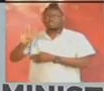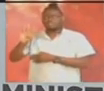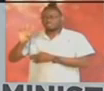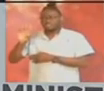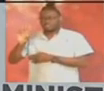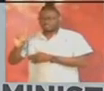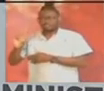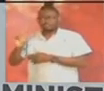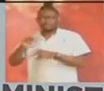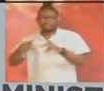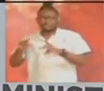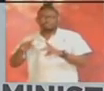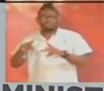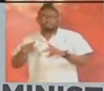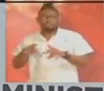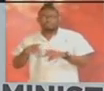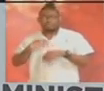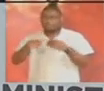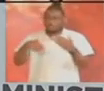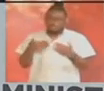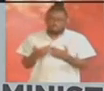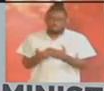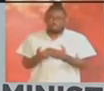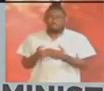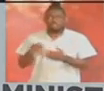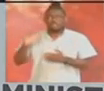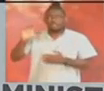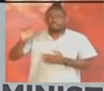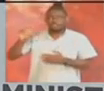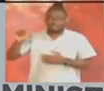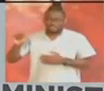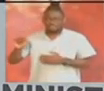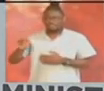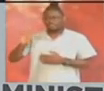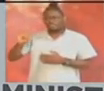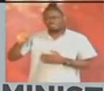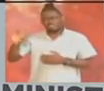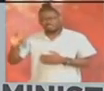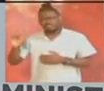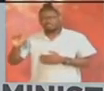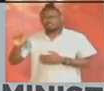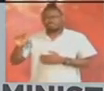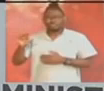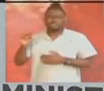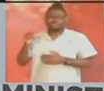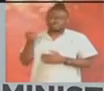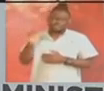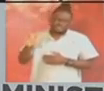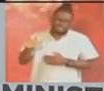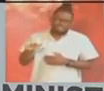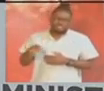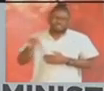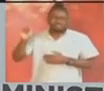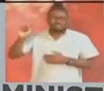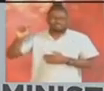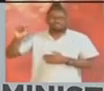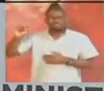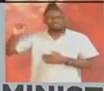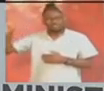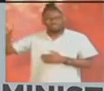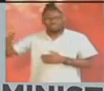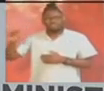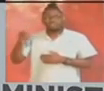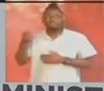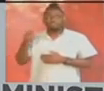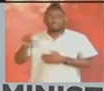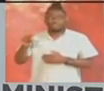Hotel, 69. Cascadia 28, Regent Star 15, Tradewinds Hotel 11, Paria Suites 12,